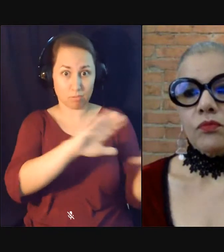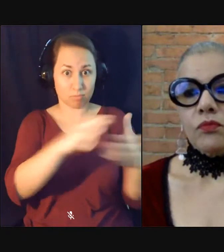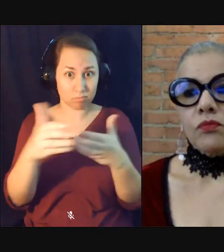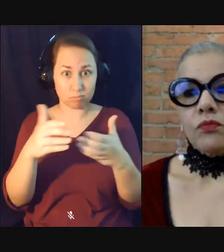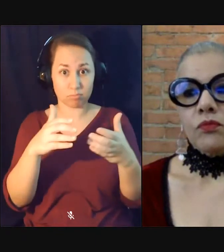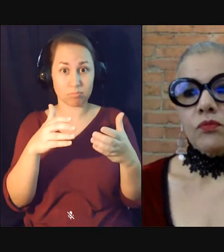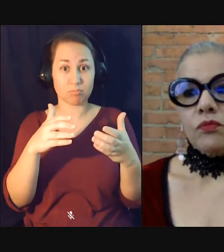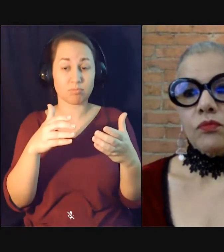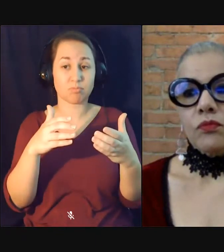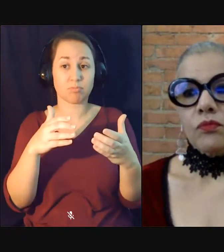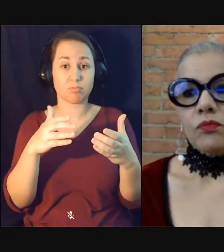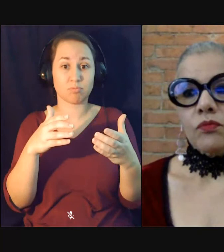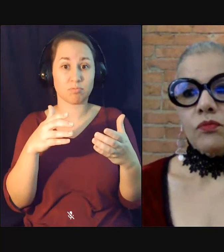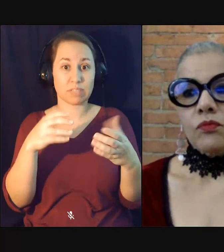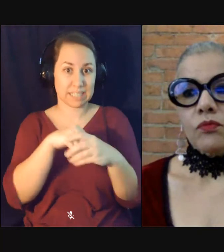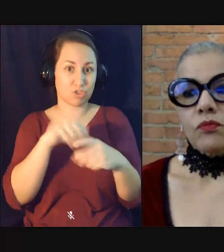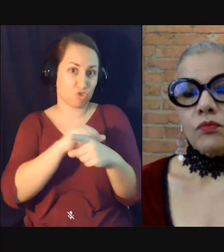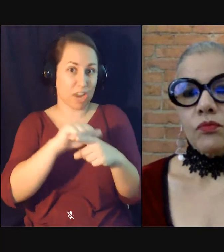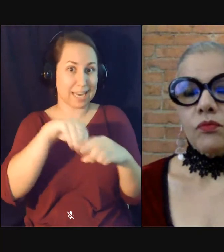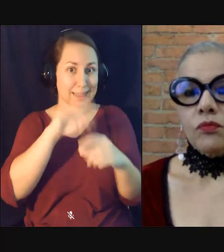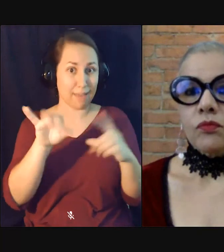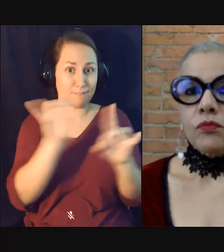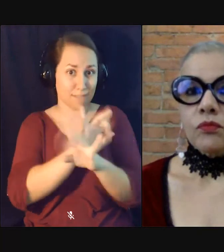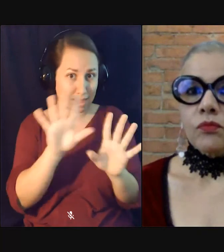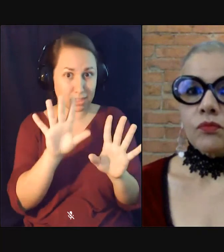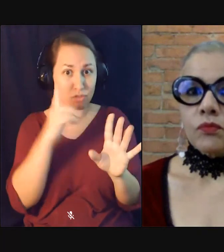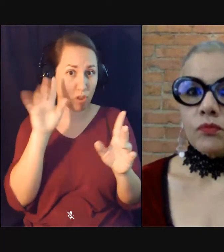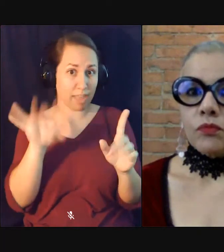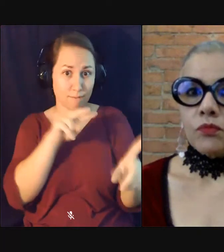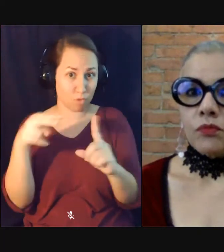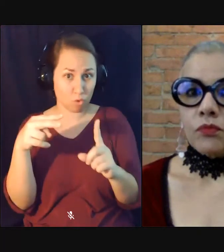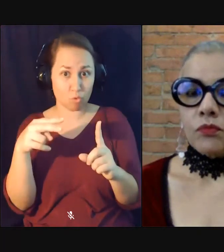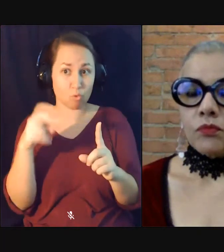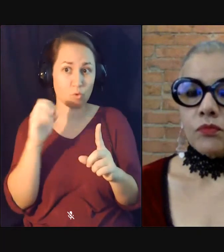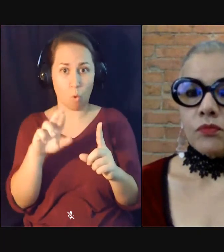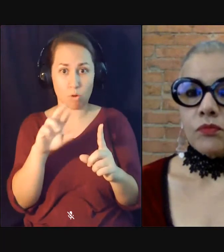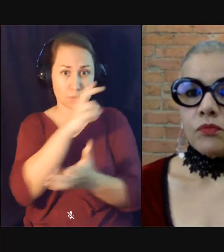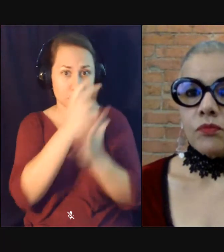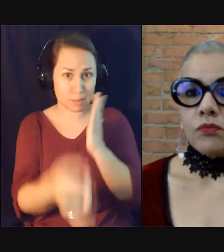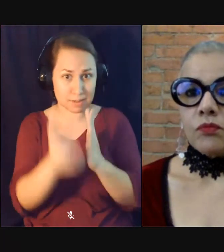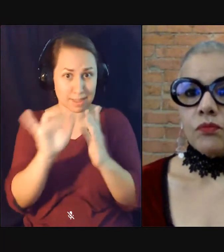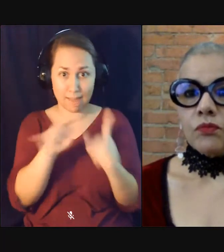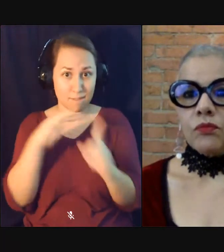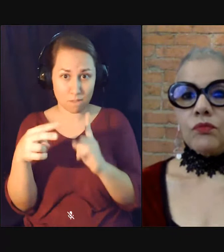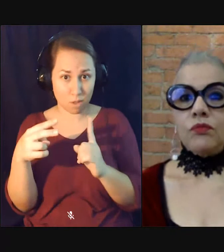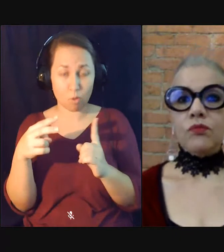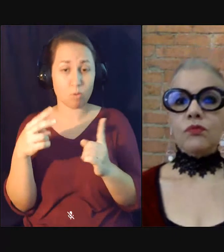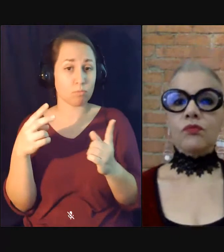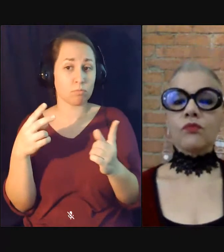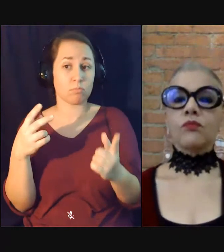sort of violence in these viewpoints, or sort of entrenching these viewpoints,